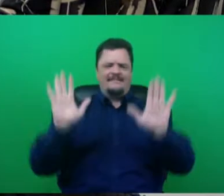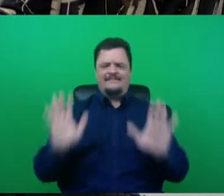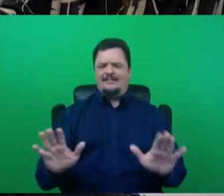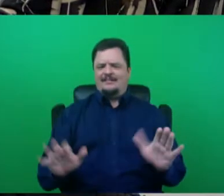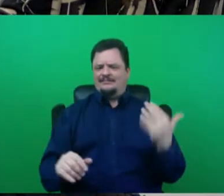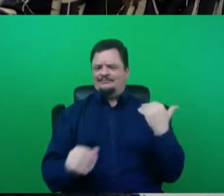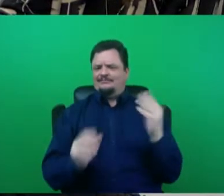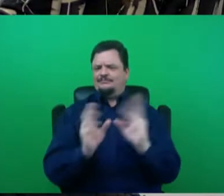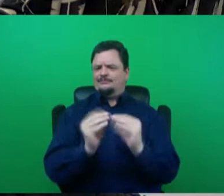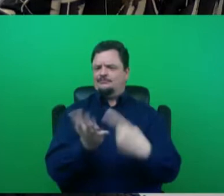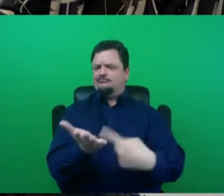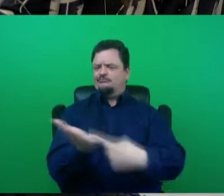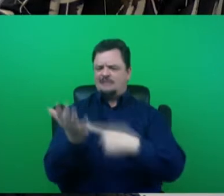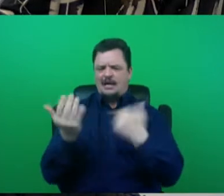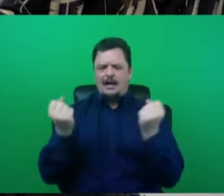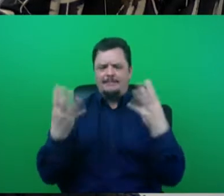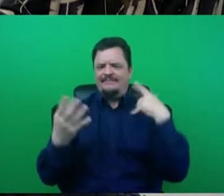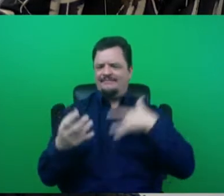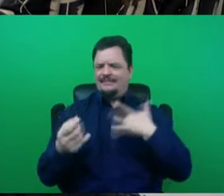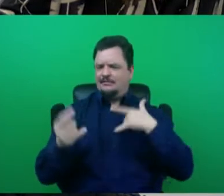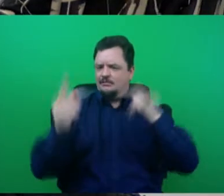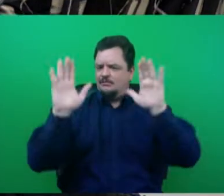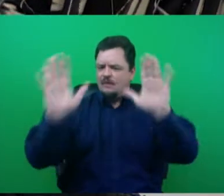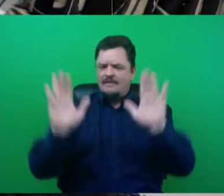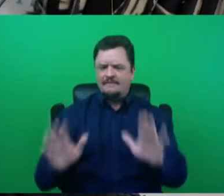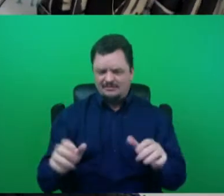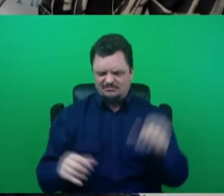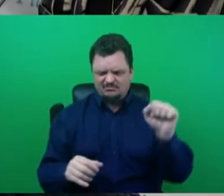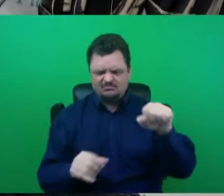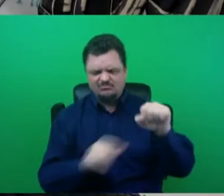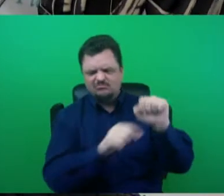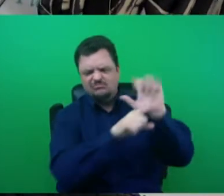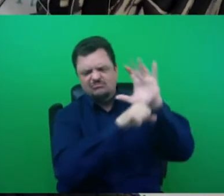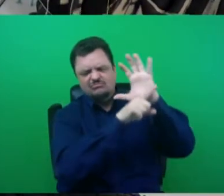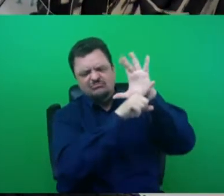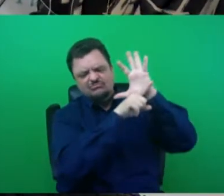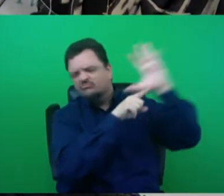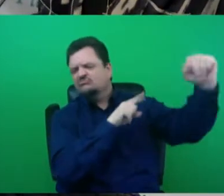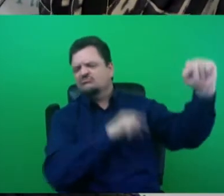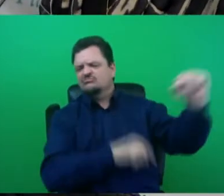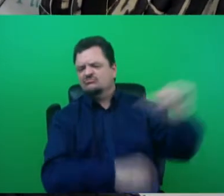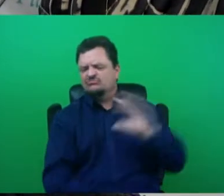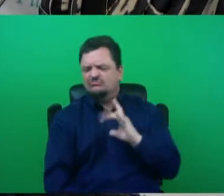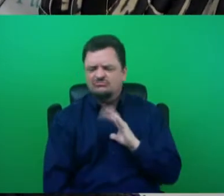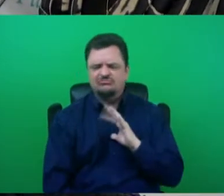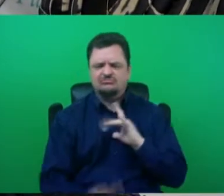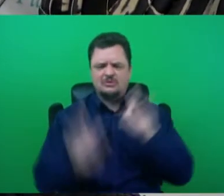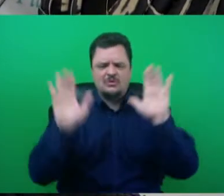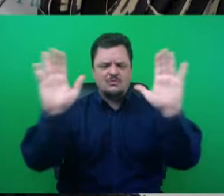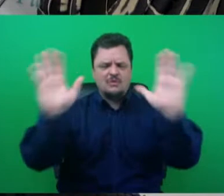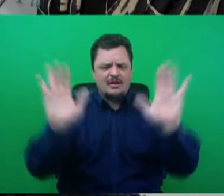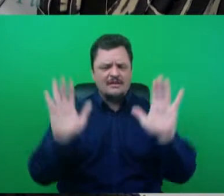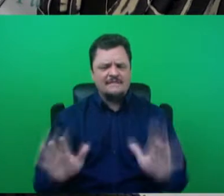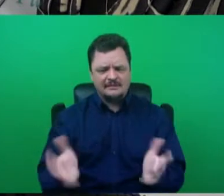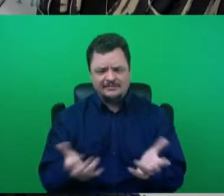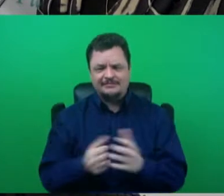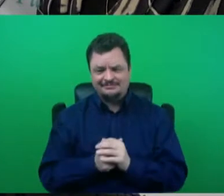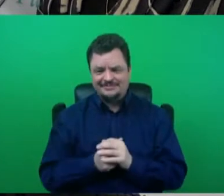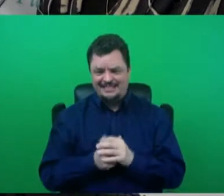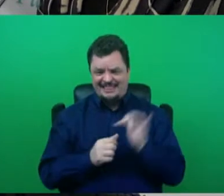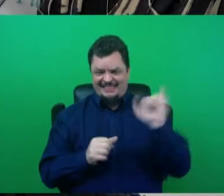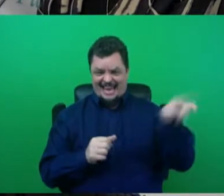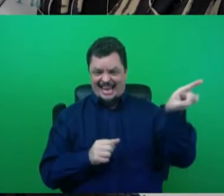significant panelists. So that continues to be a really high agenda item for this